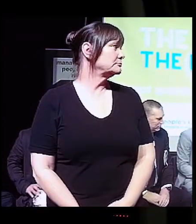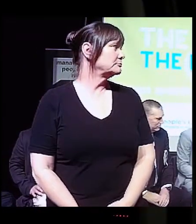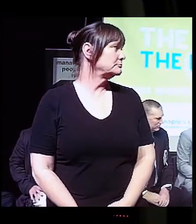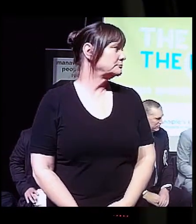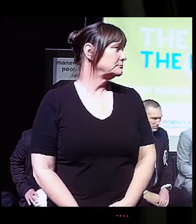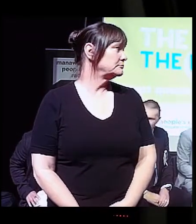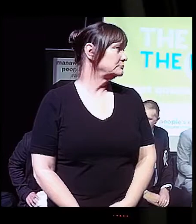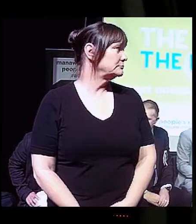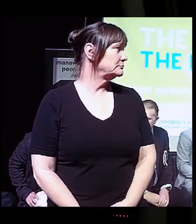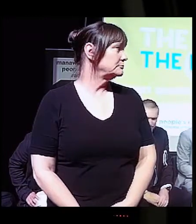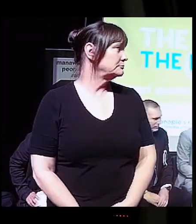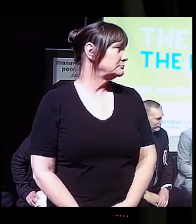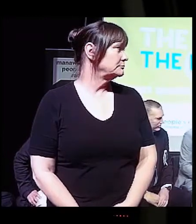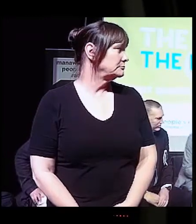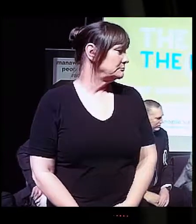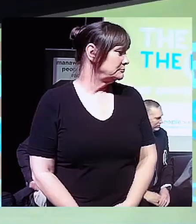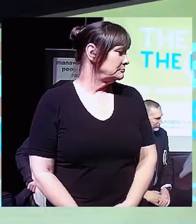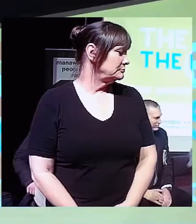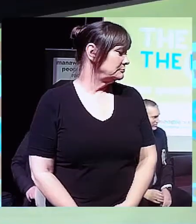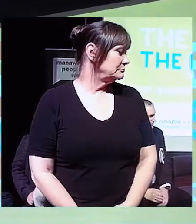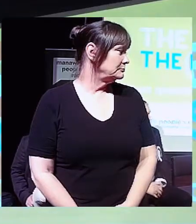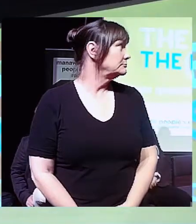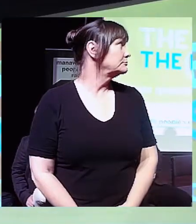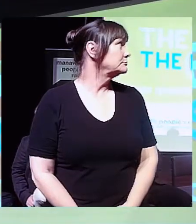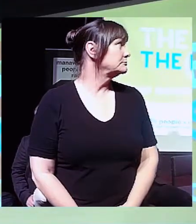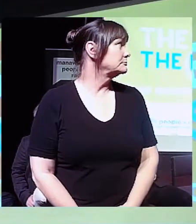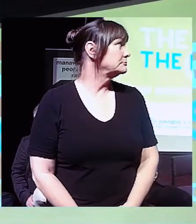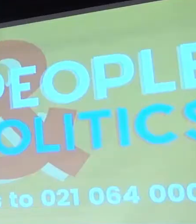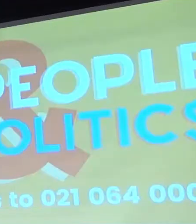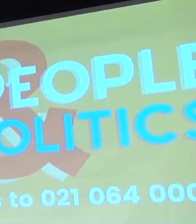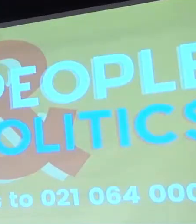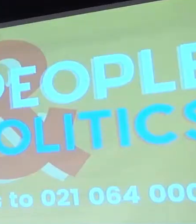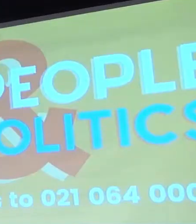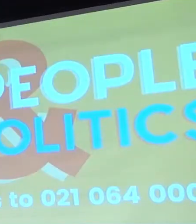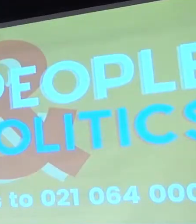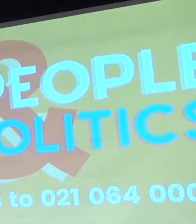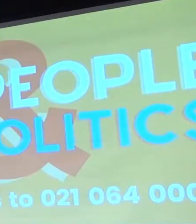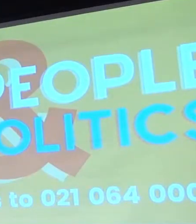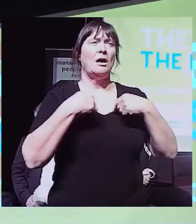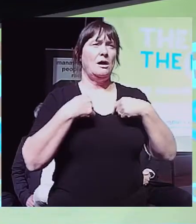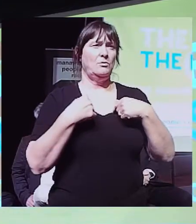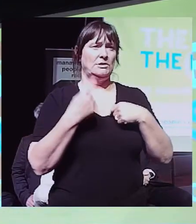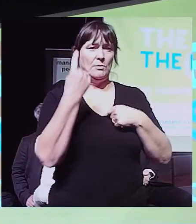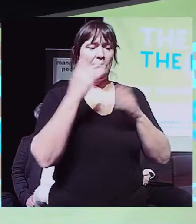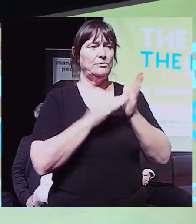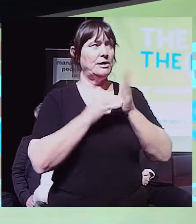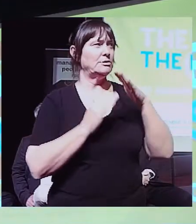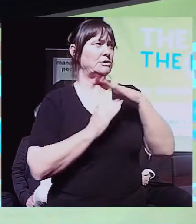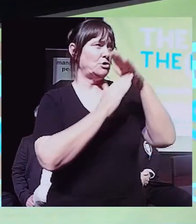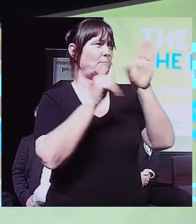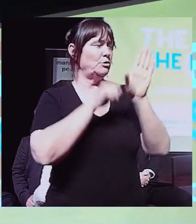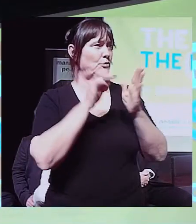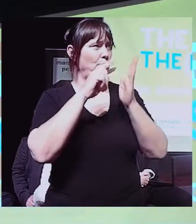Very naughty. William Wood. I was one of New Zealand's top youth policy developers last year, and my field of interest